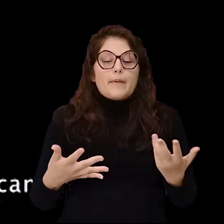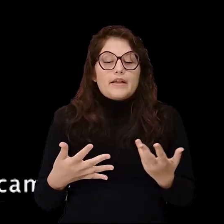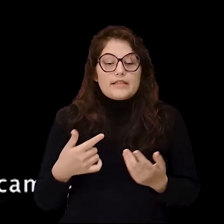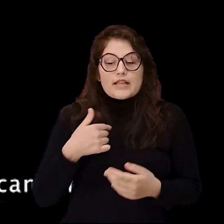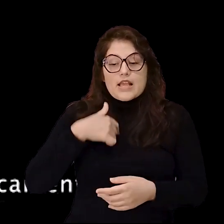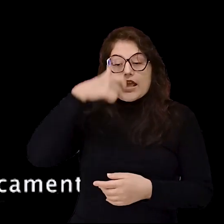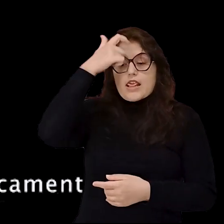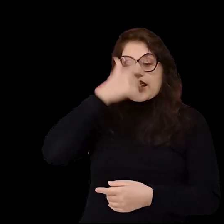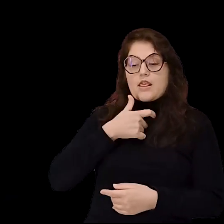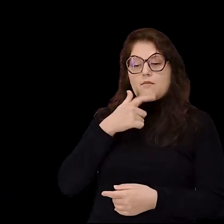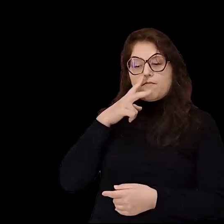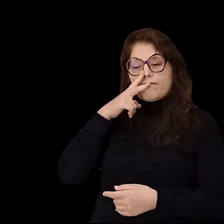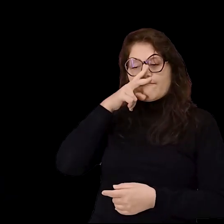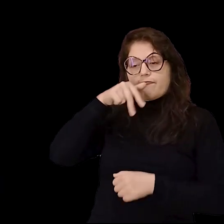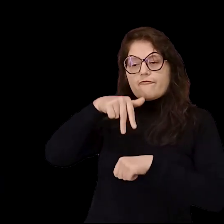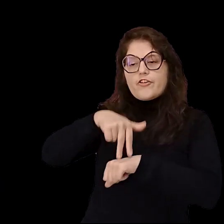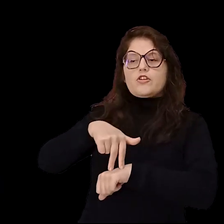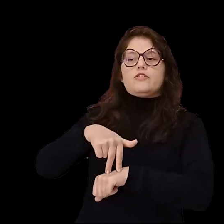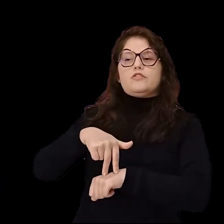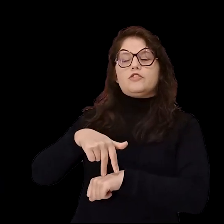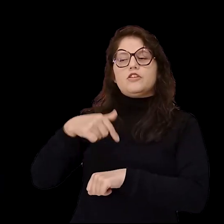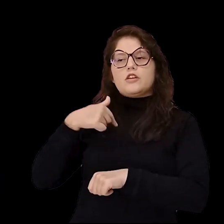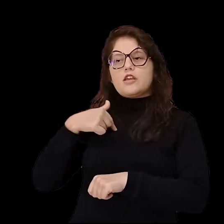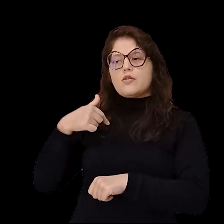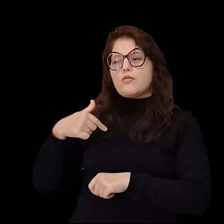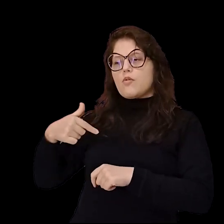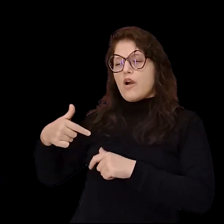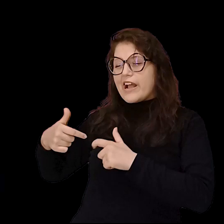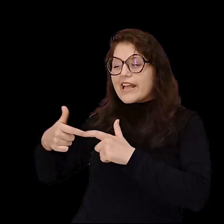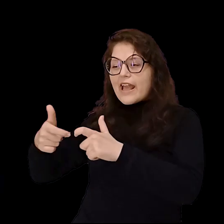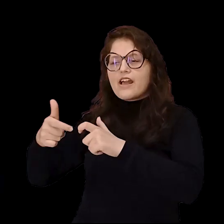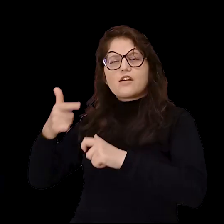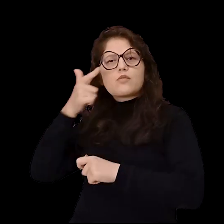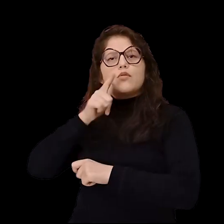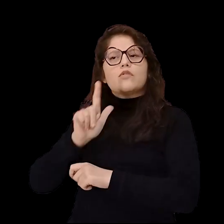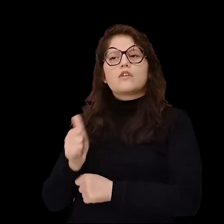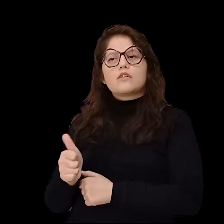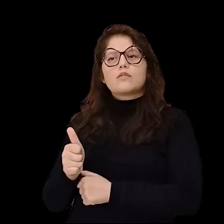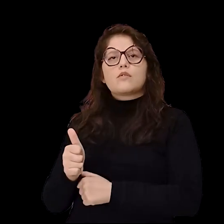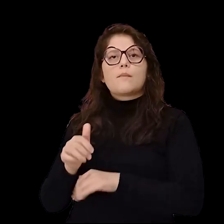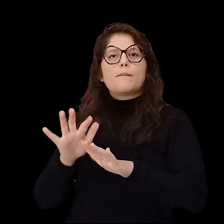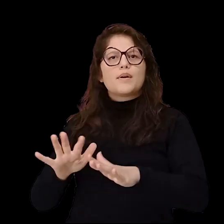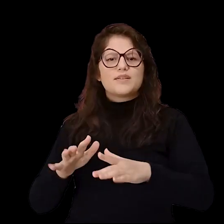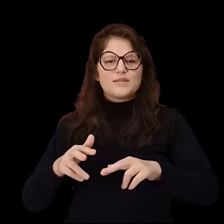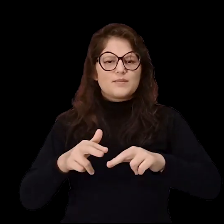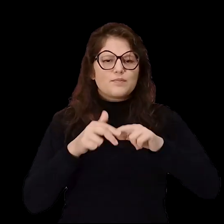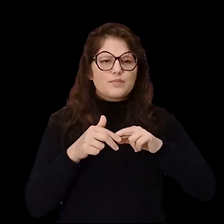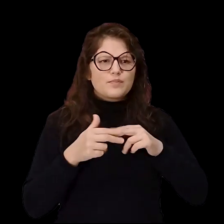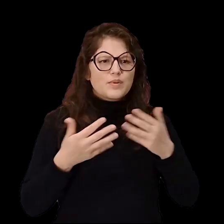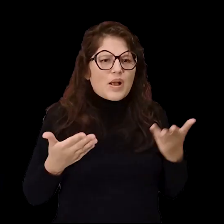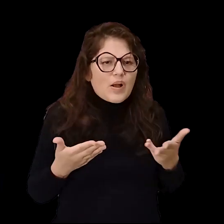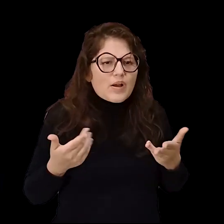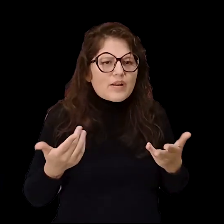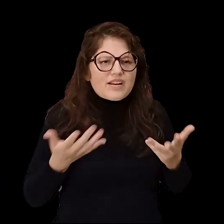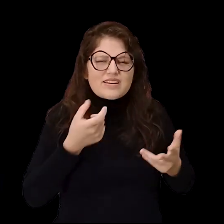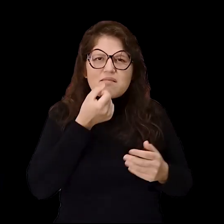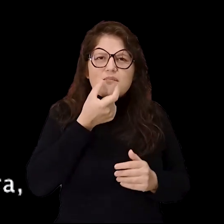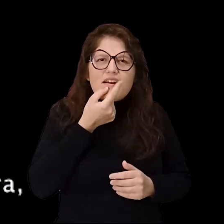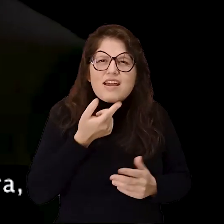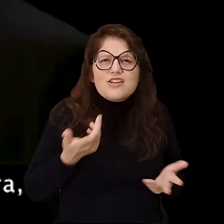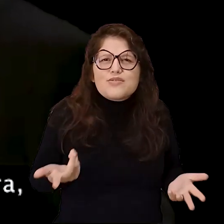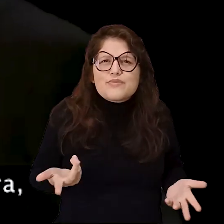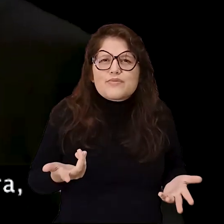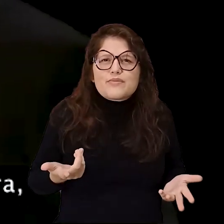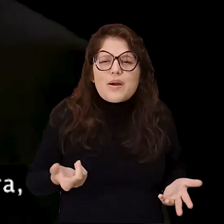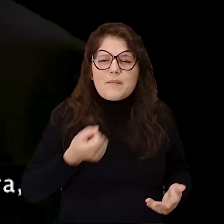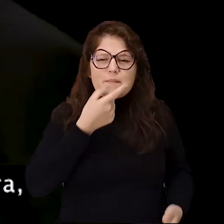started with the medications and the therapy. And I also started reckoning with this terrible question.